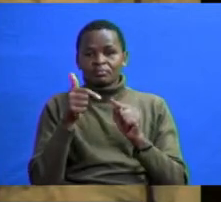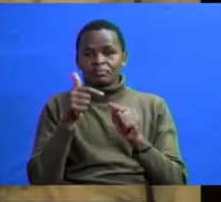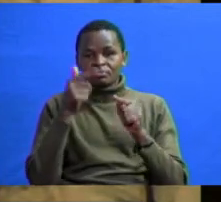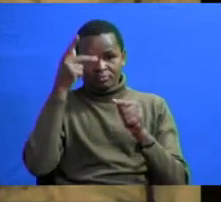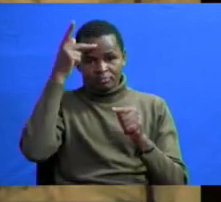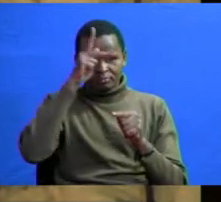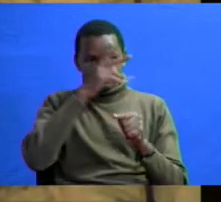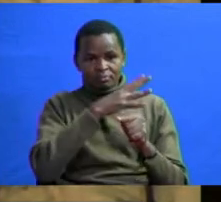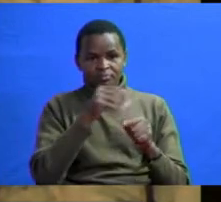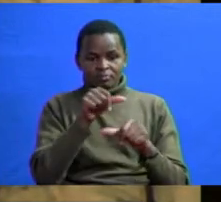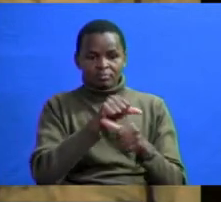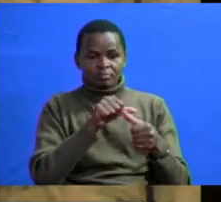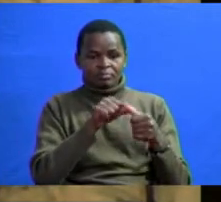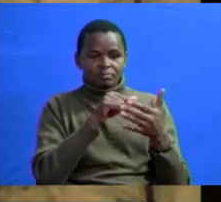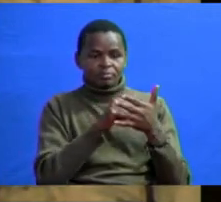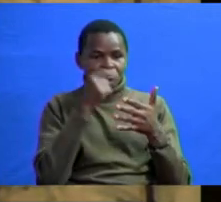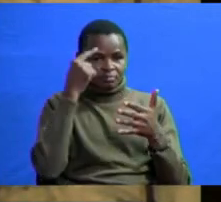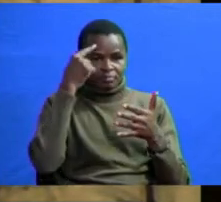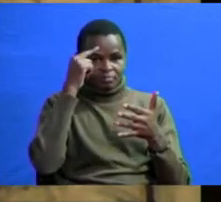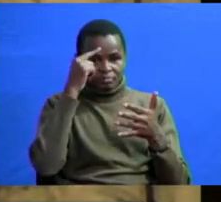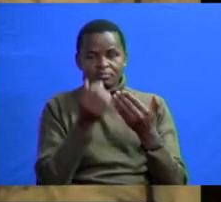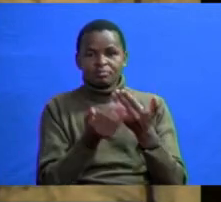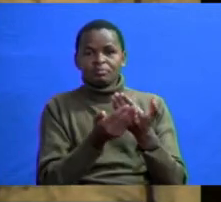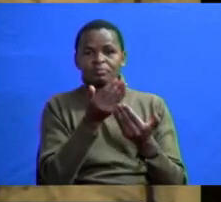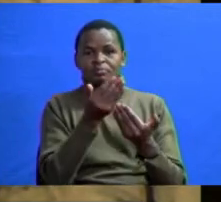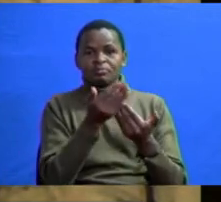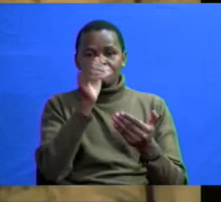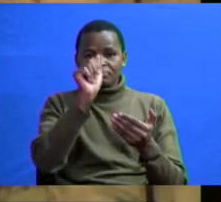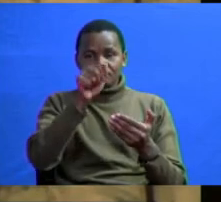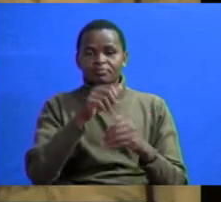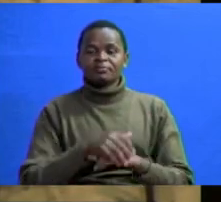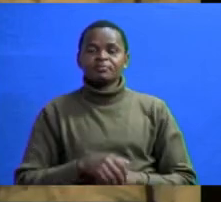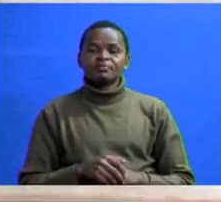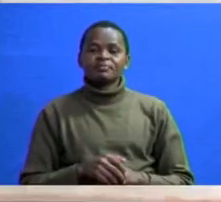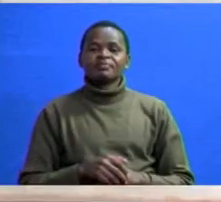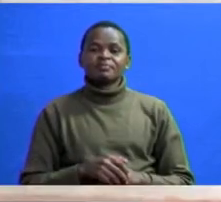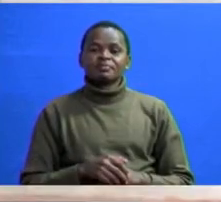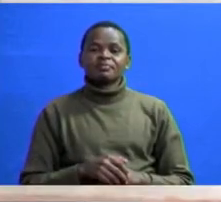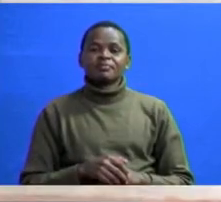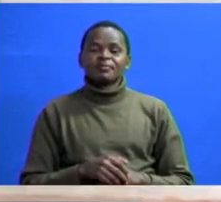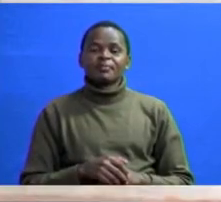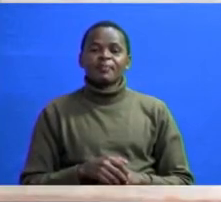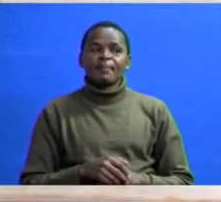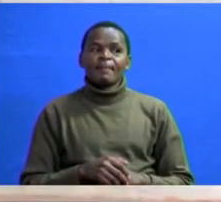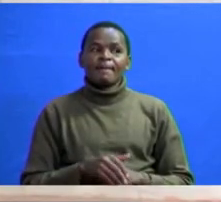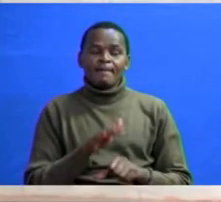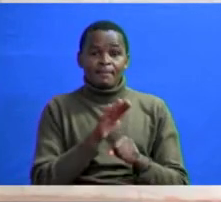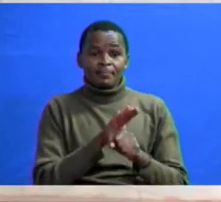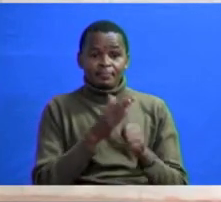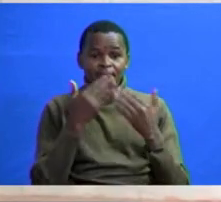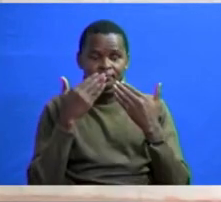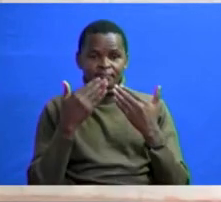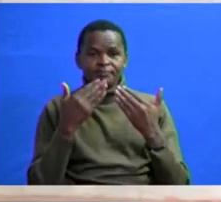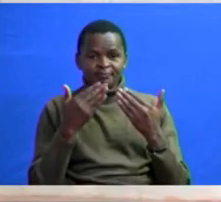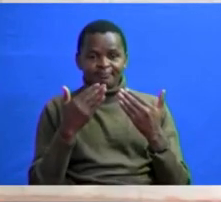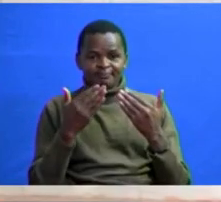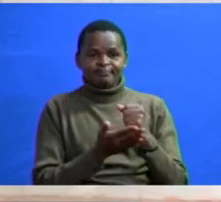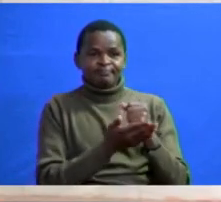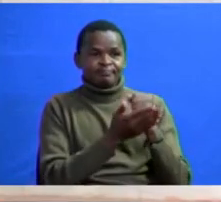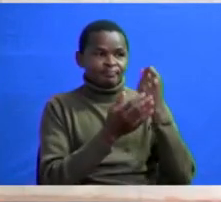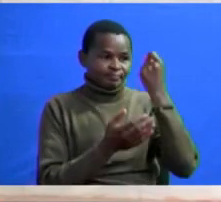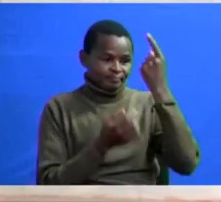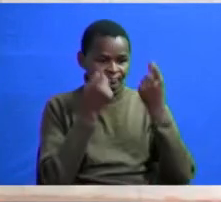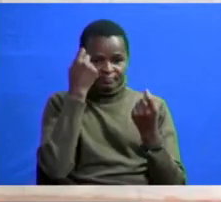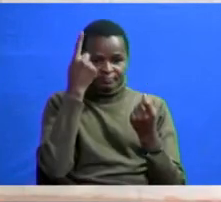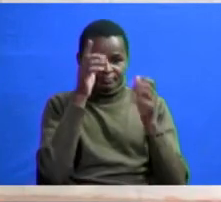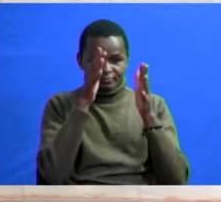professional, about it for you to get care. Yes. All right. Thank you so much, especially for the 3 D's. I think they're really helpful in understanding where